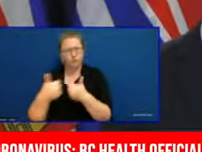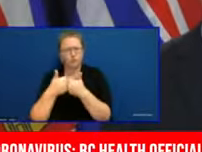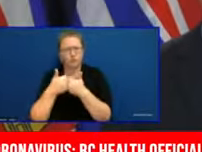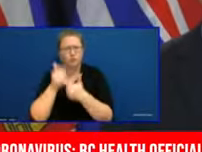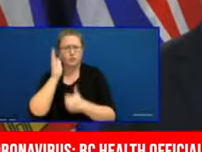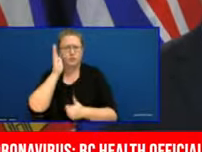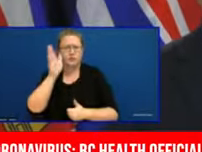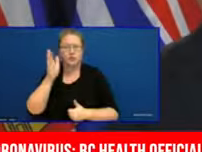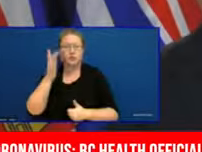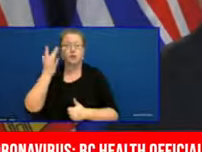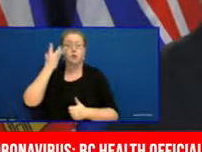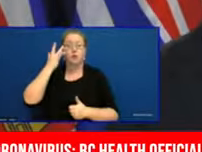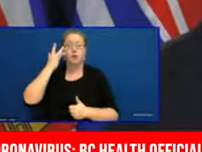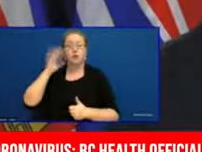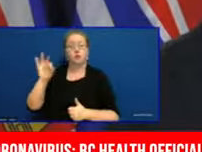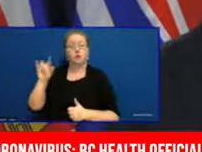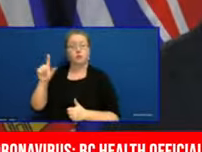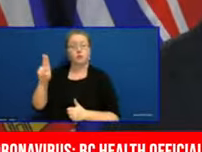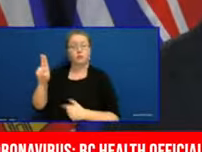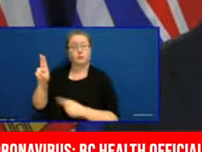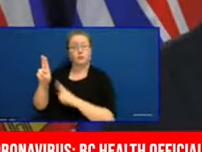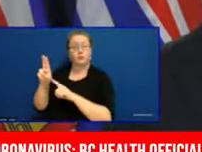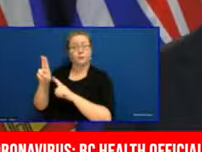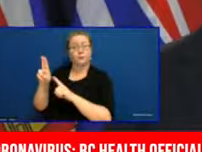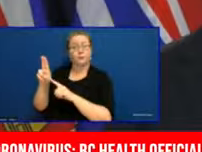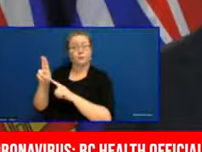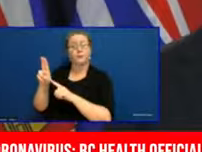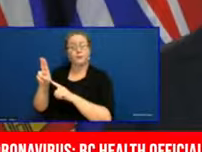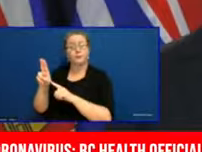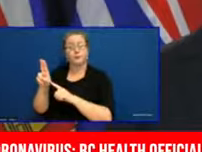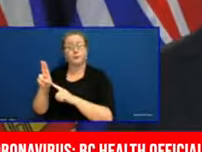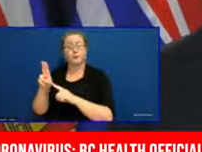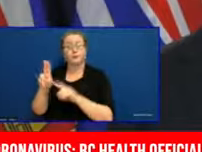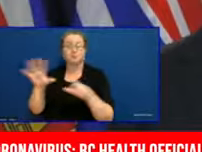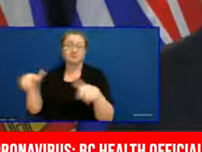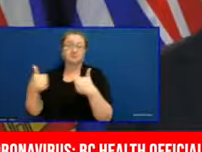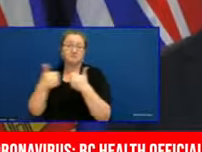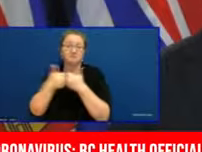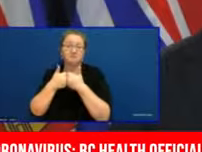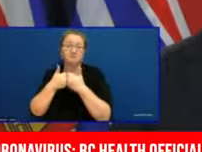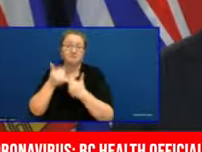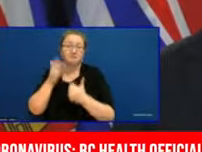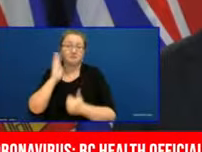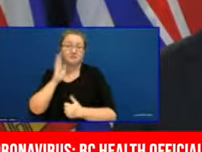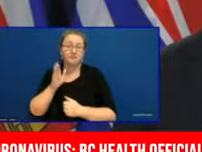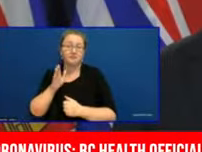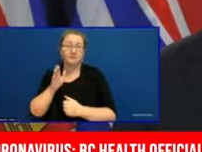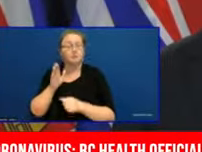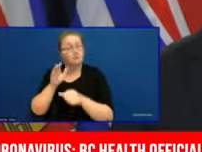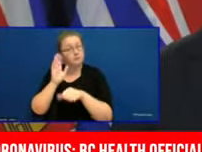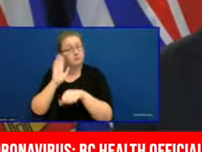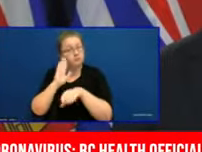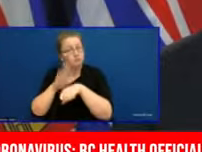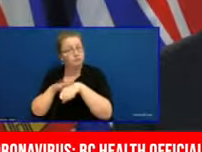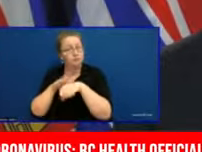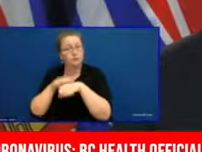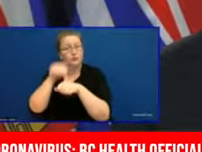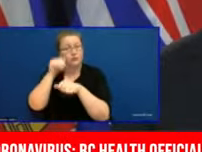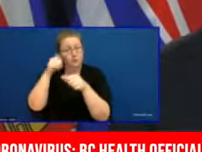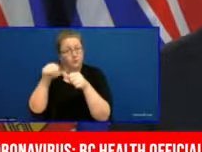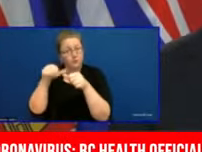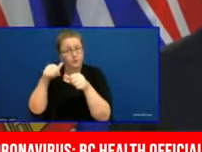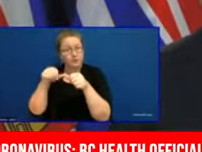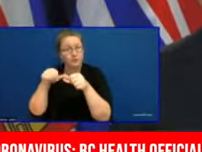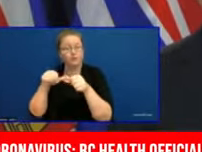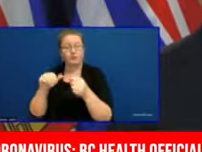knowing, especially as we're going into influenza seasons now, what a potential challenge it was for our healthcare system. And I'll remind you